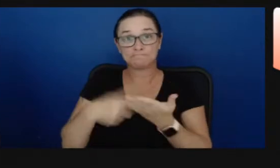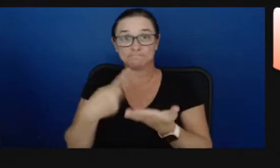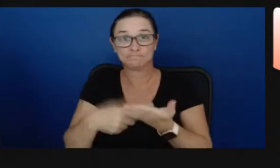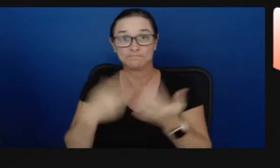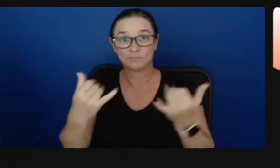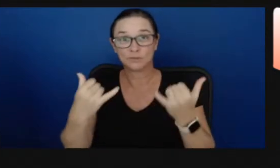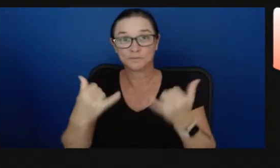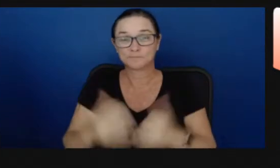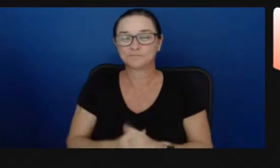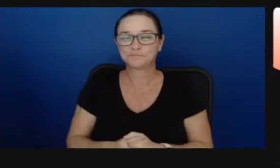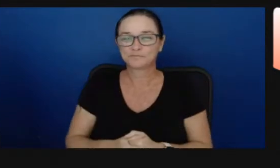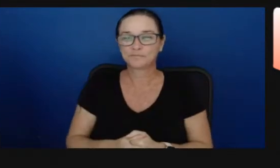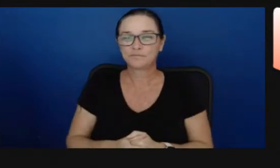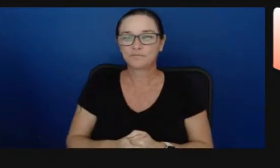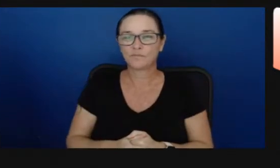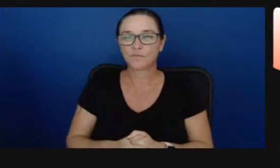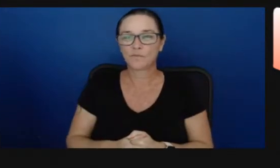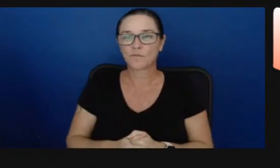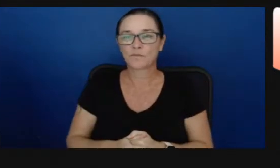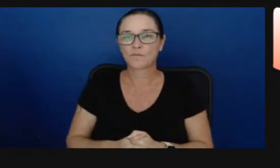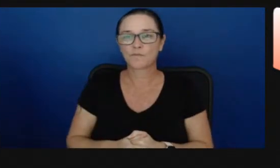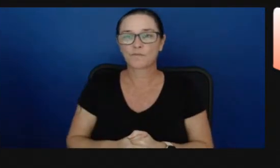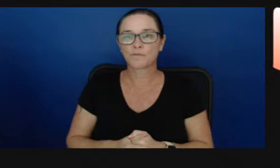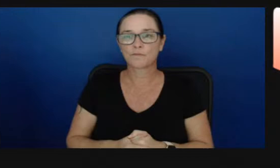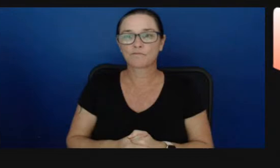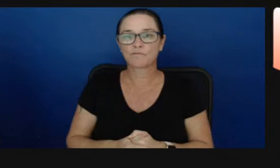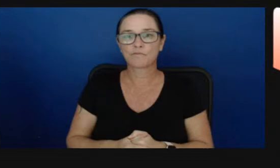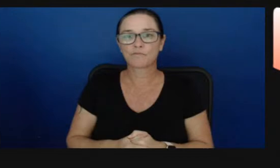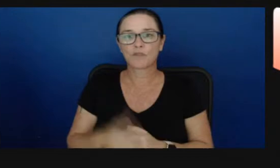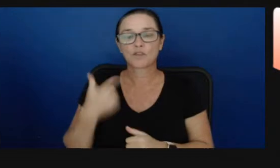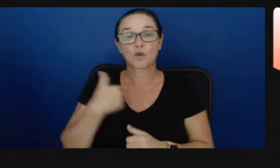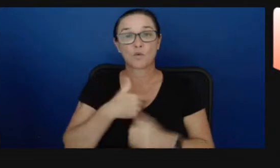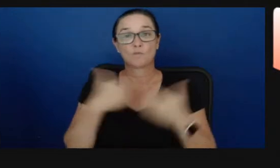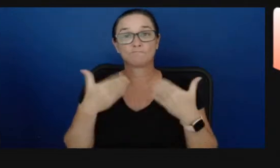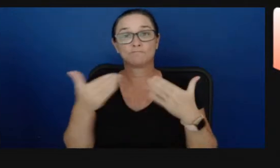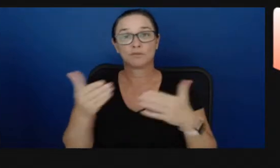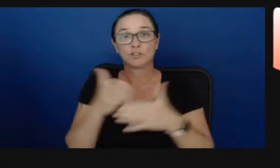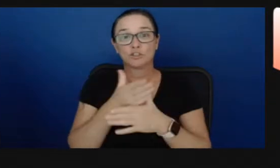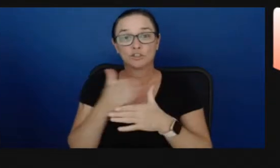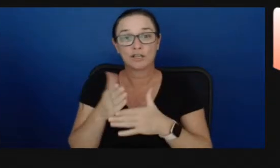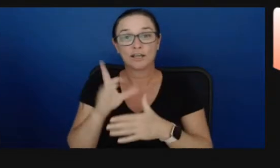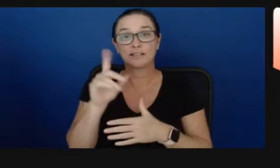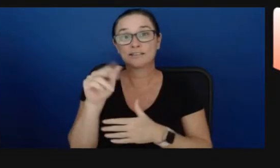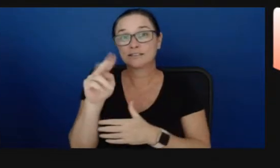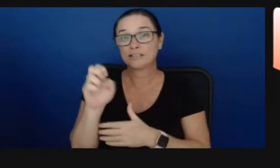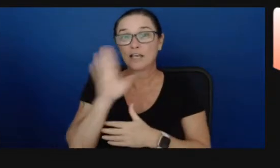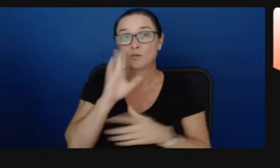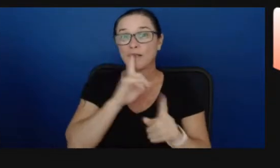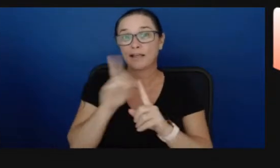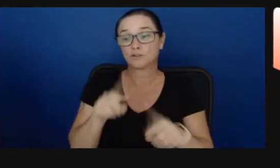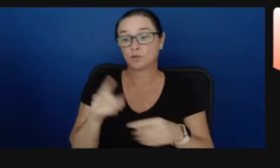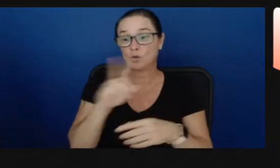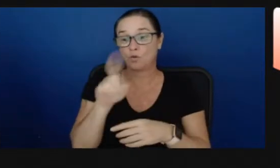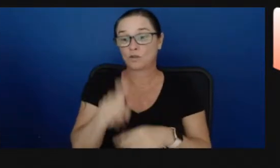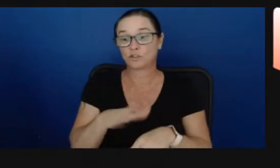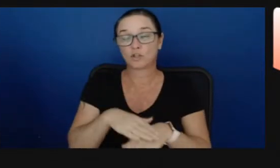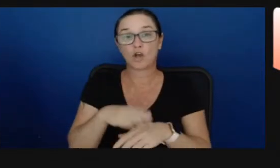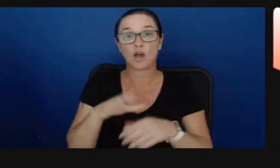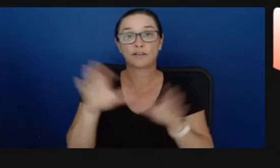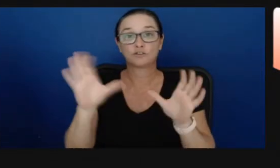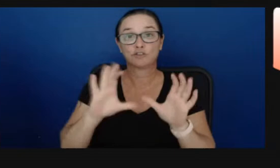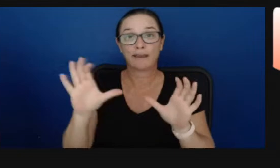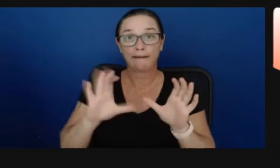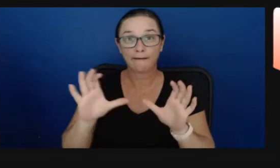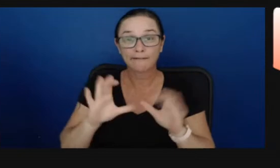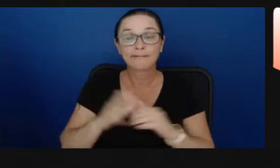Yeah, for sure. So we'll get to our sharing. Dana will be taking questions on the chat and leading a discussion there.